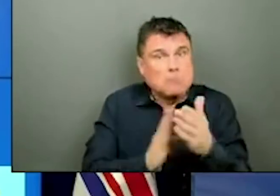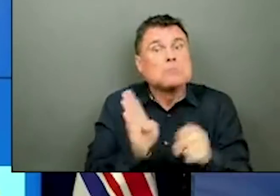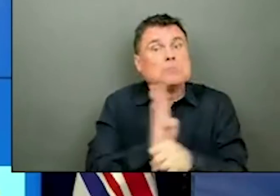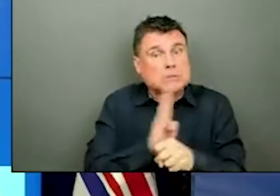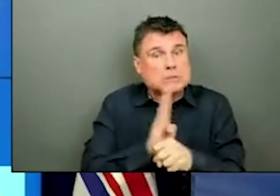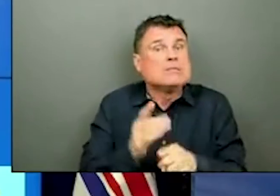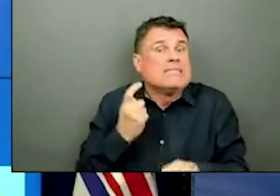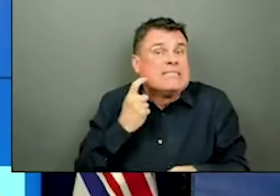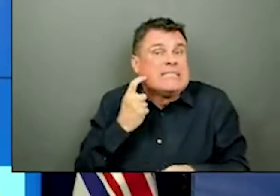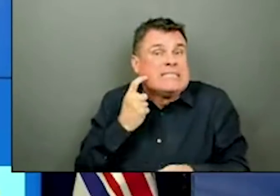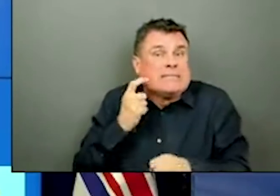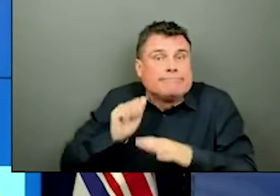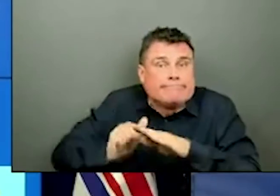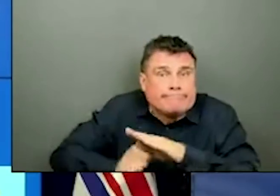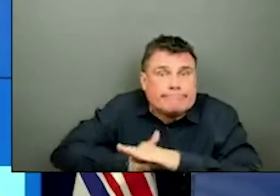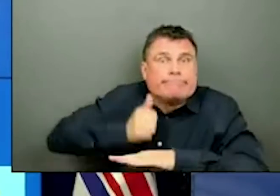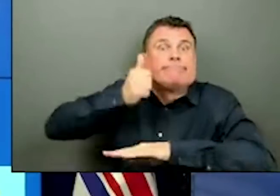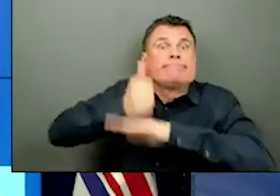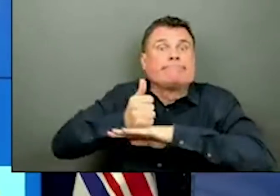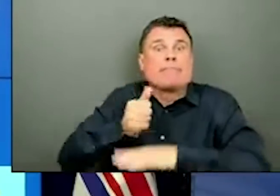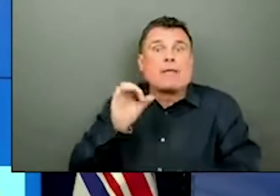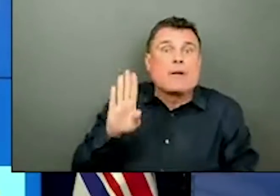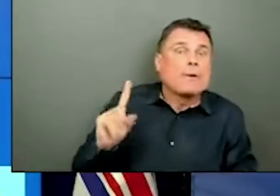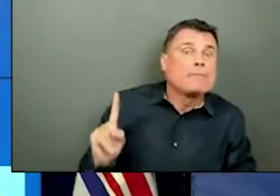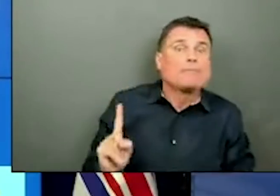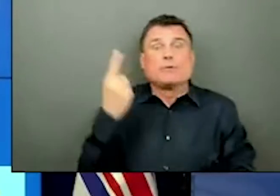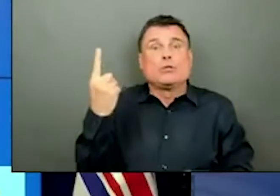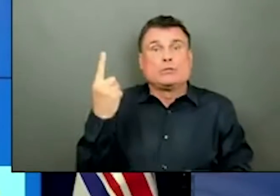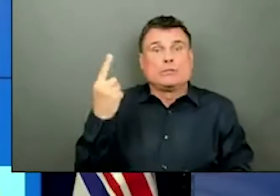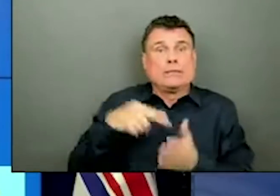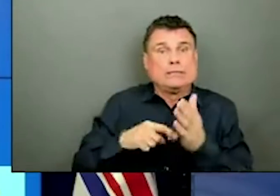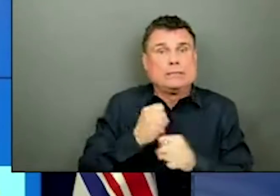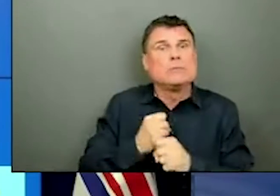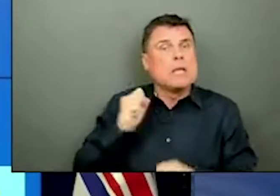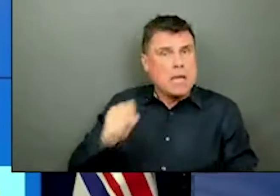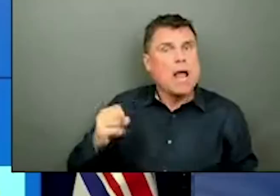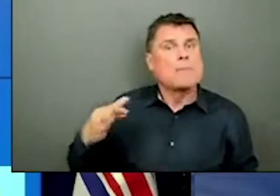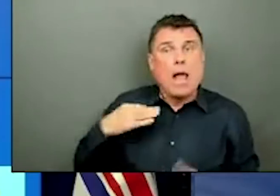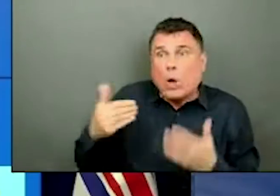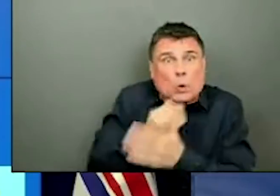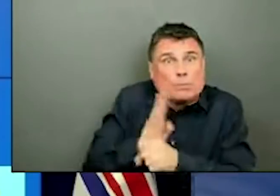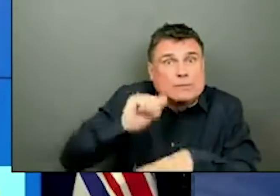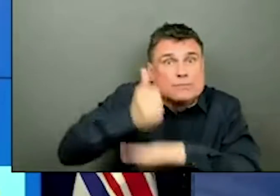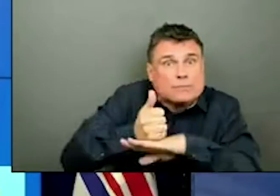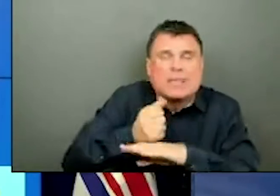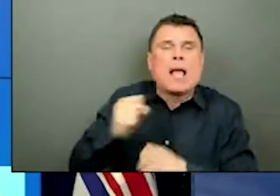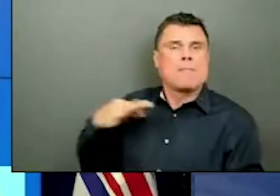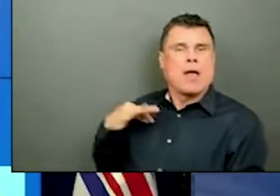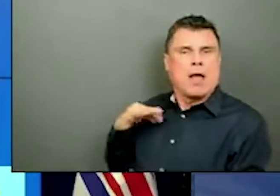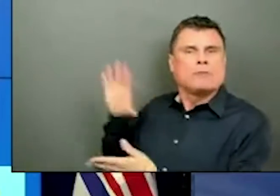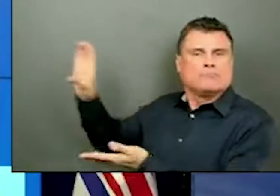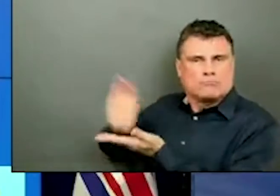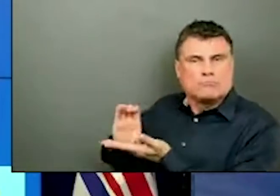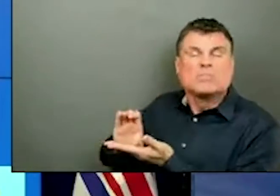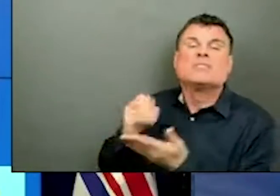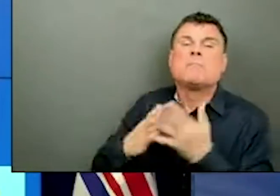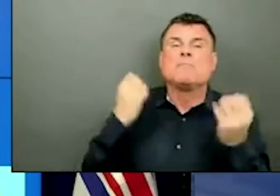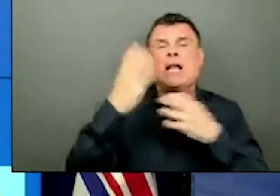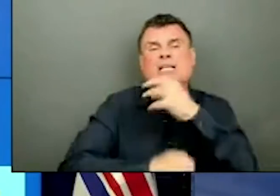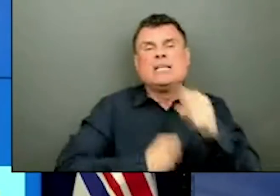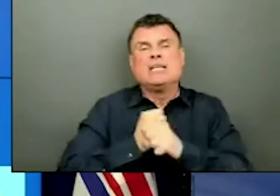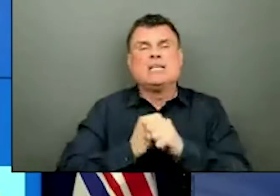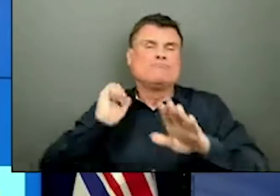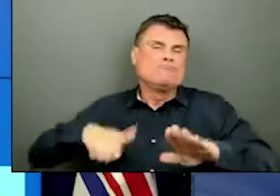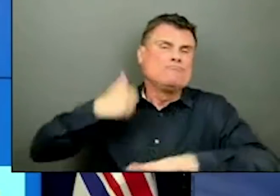open February 1st this year, they can apply for these dollars, and so we were responding to the request that